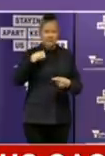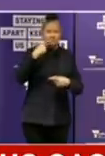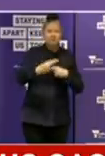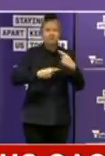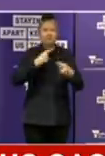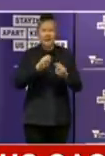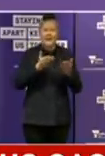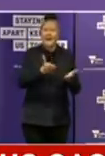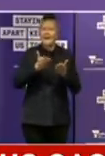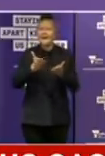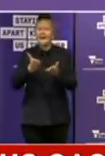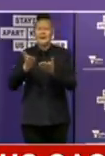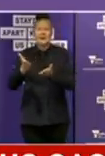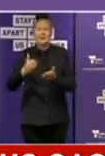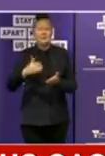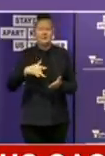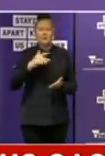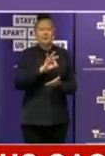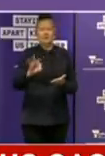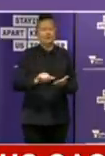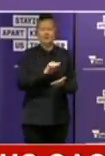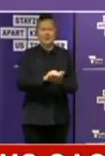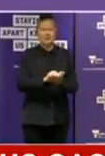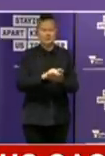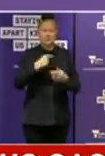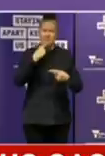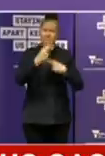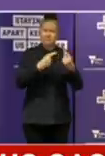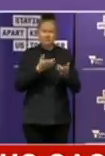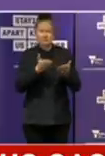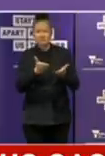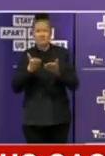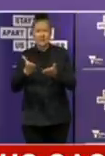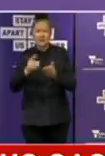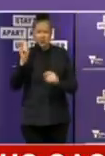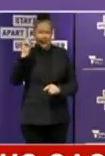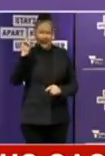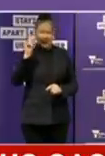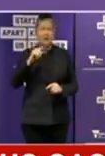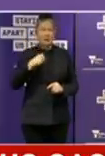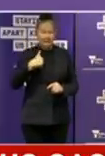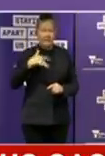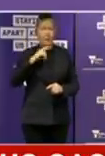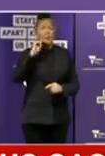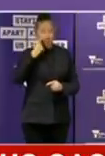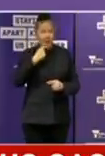to do that now. It will be in the next couple of days, and we will not be, I don't